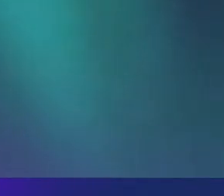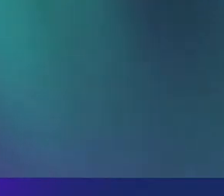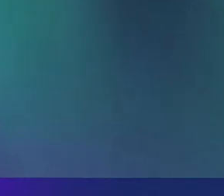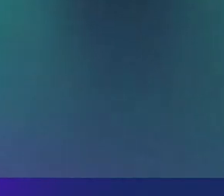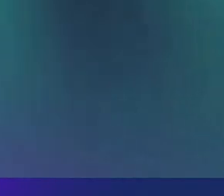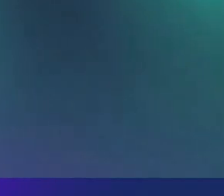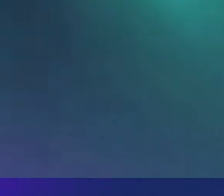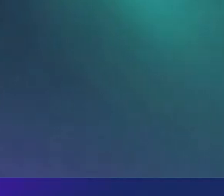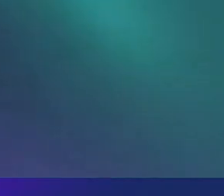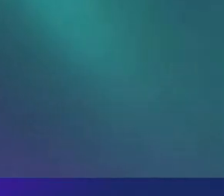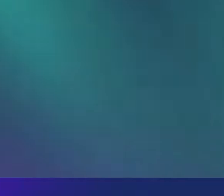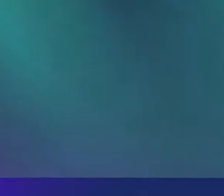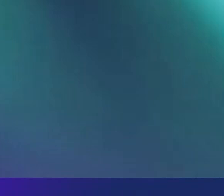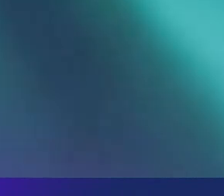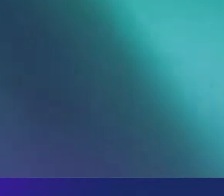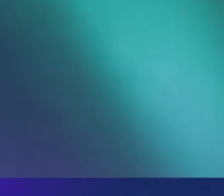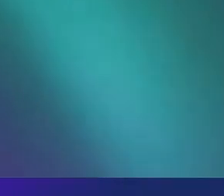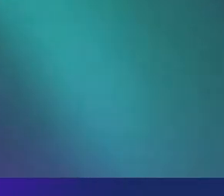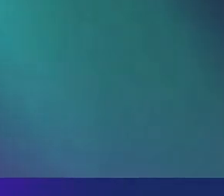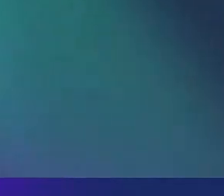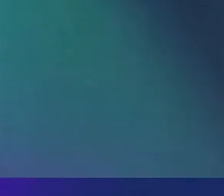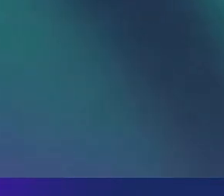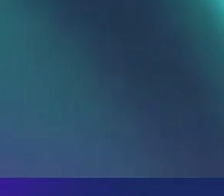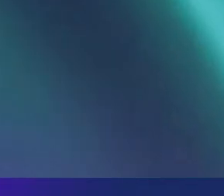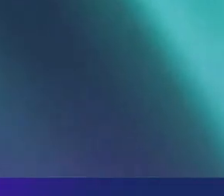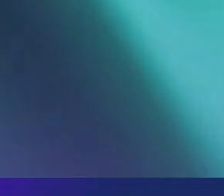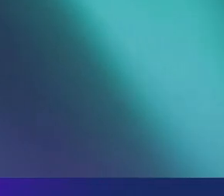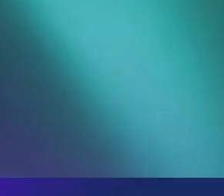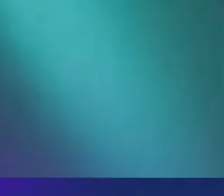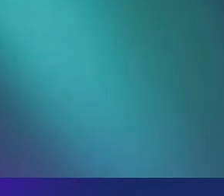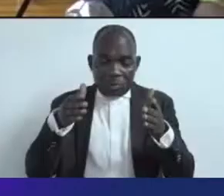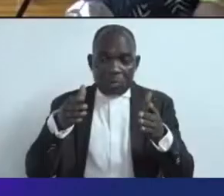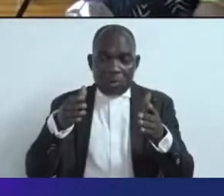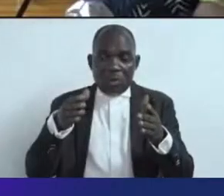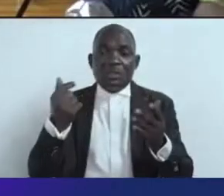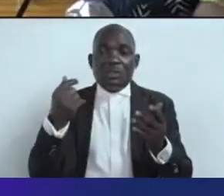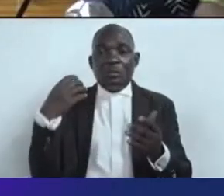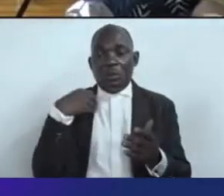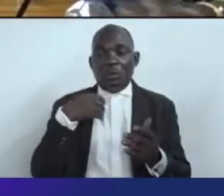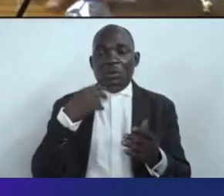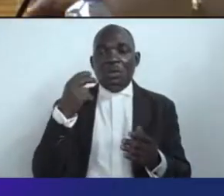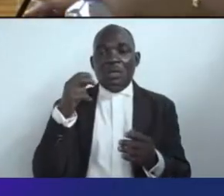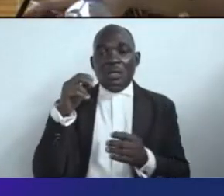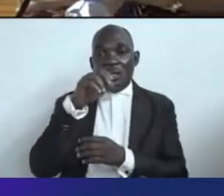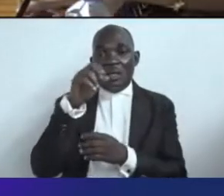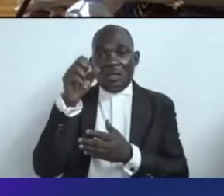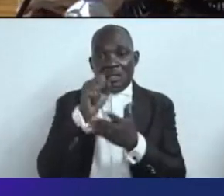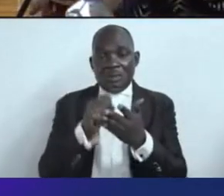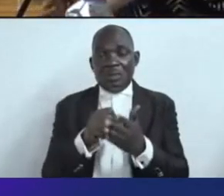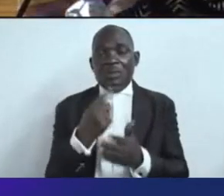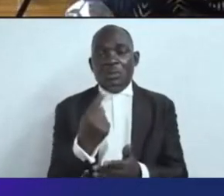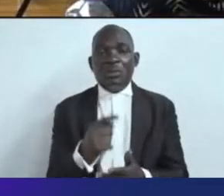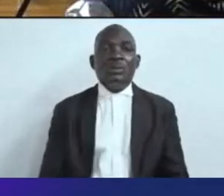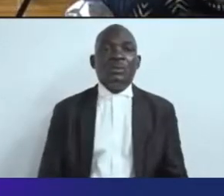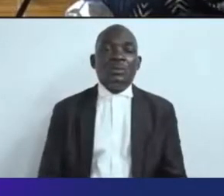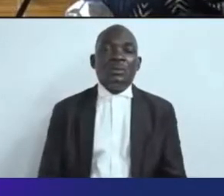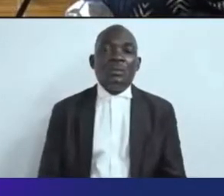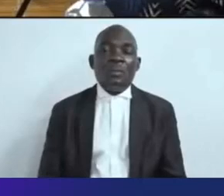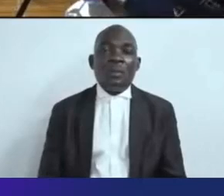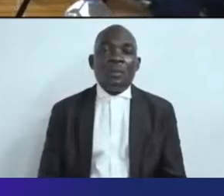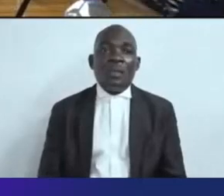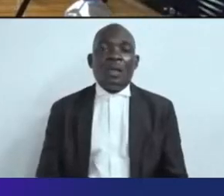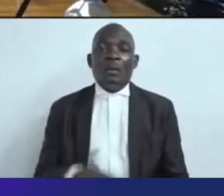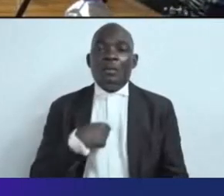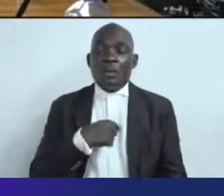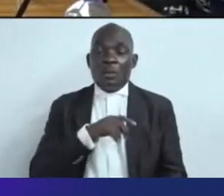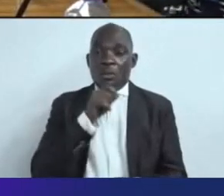opportunity to ask questions that is related to the statement or what it's been said here. So be very brief